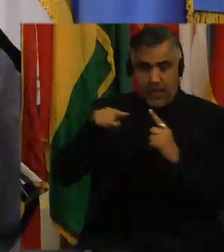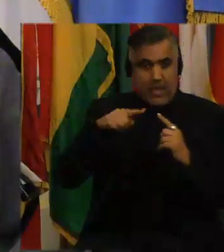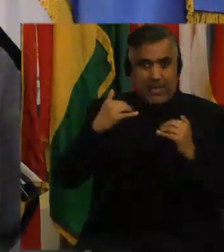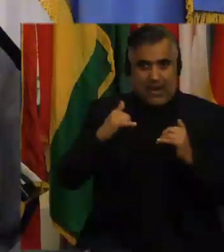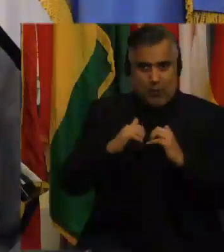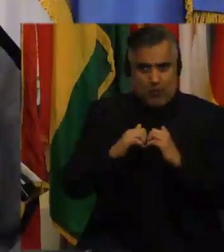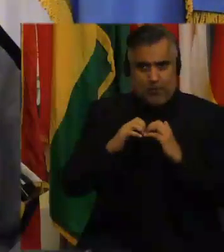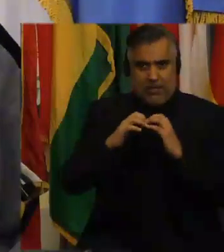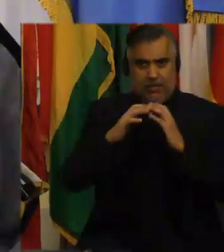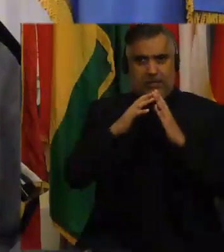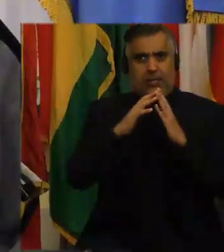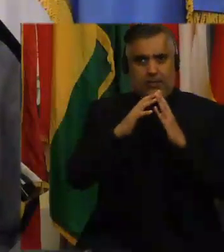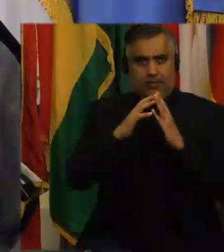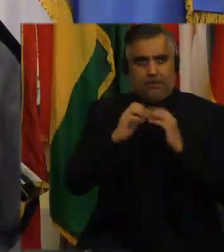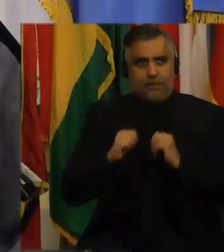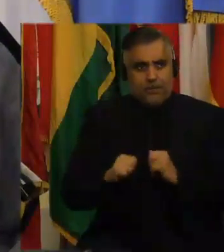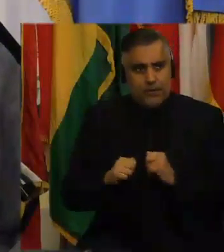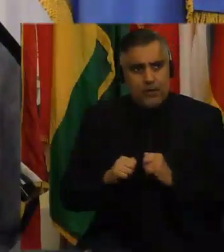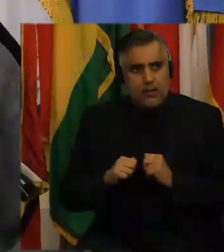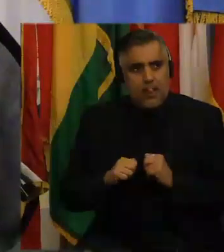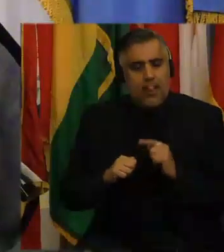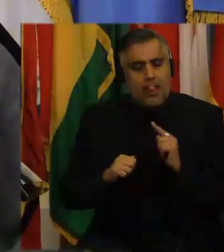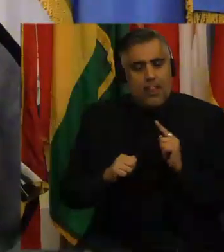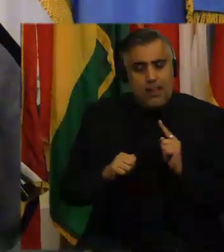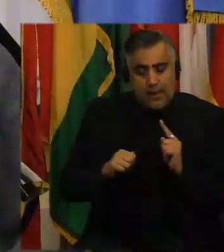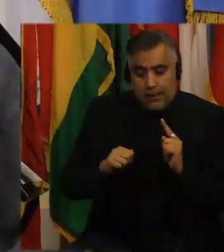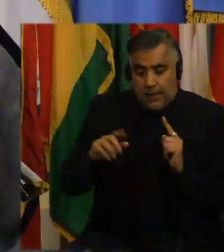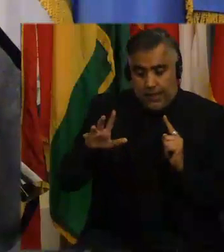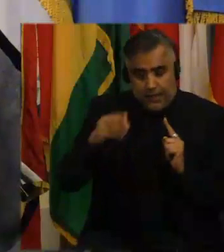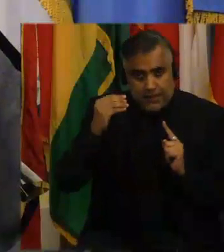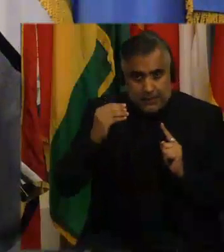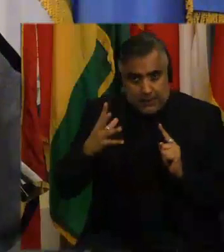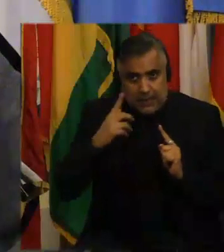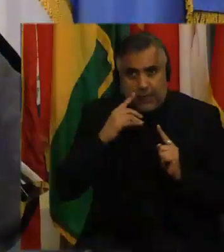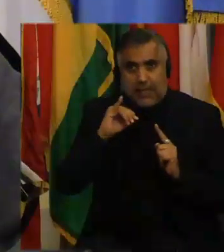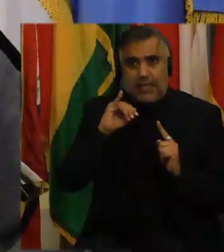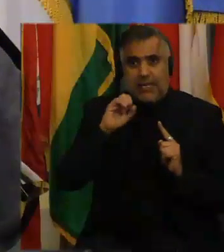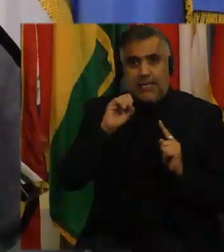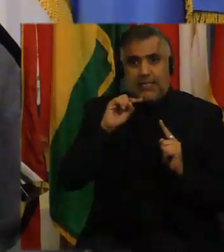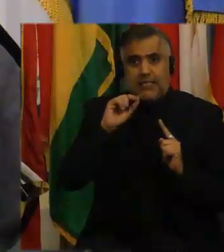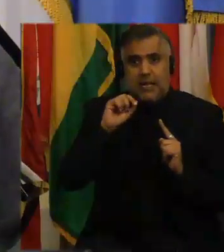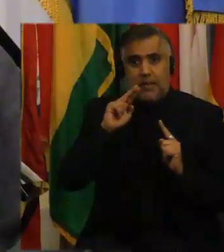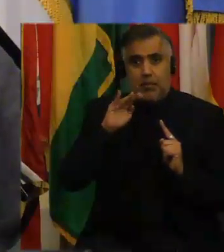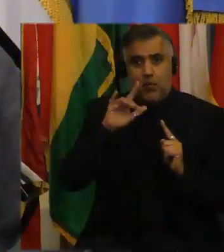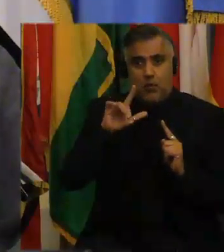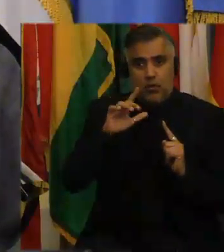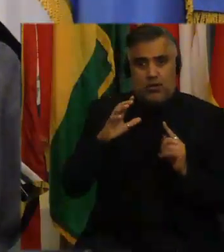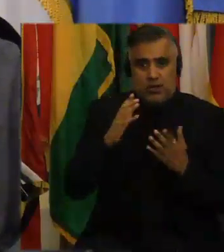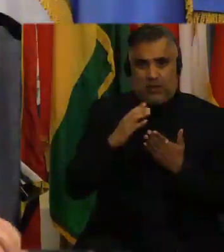the accumulation there. Having said that, let me say that the Istanbul Convention